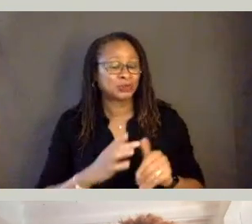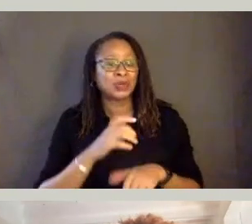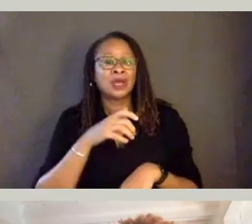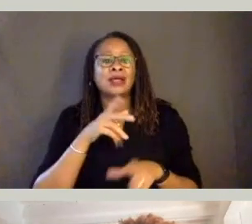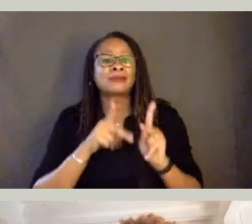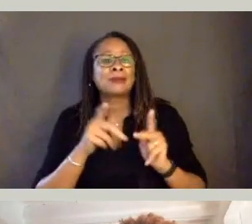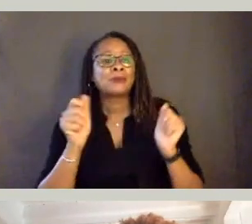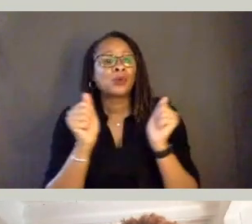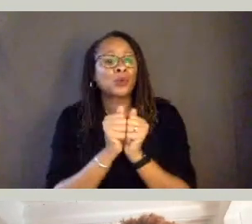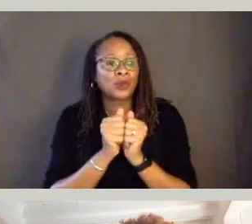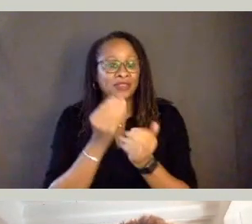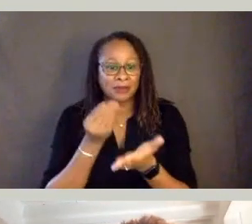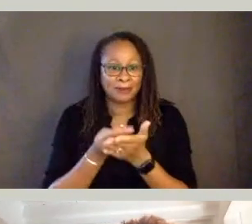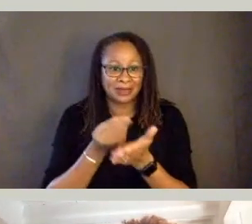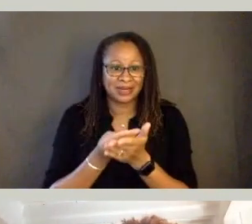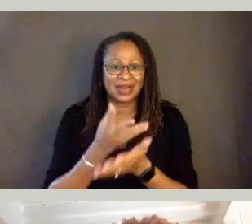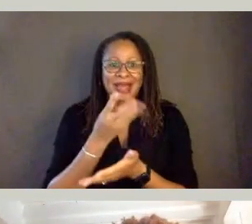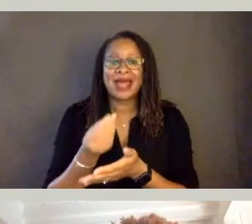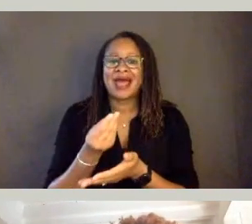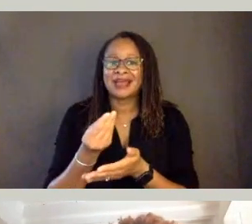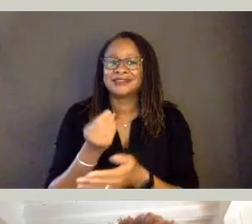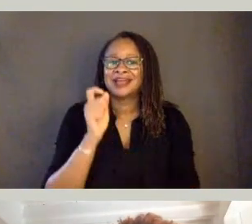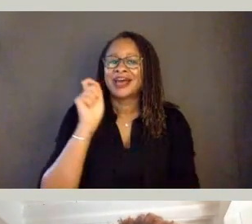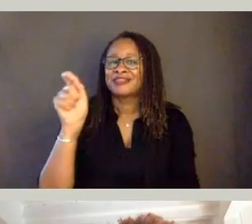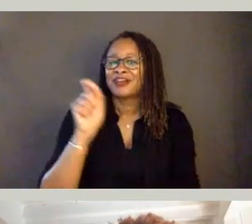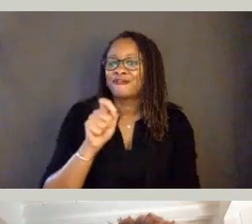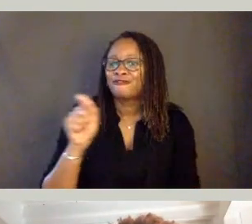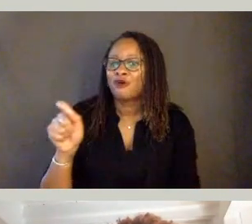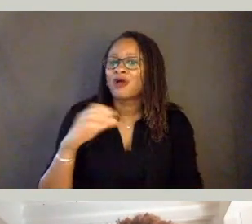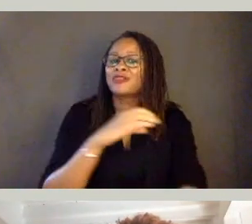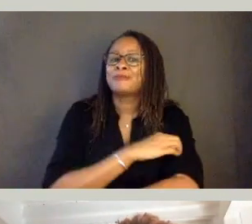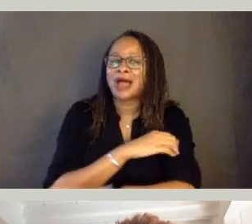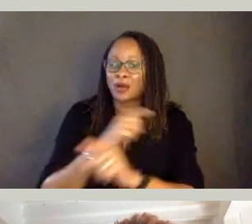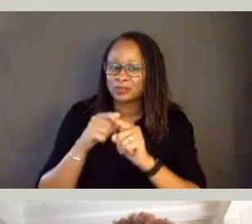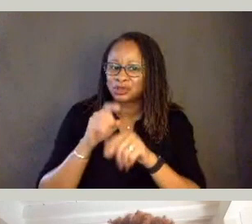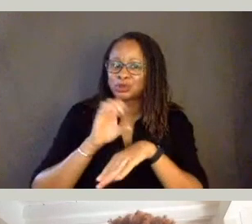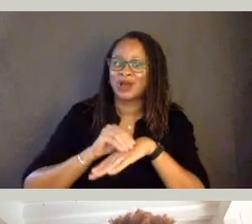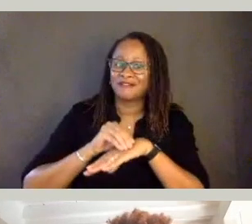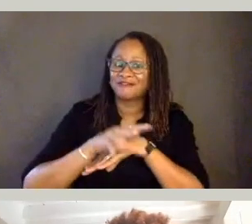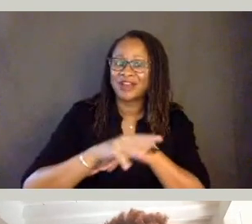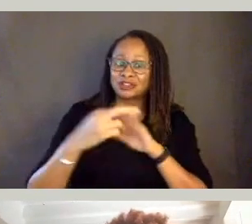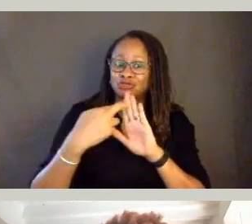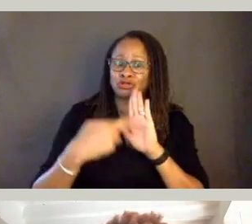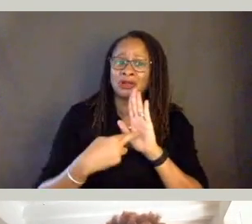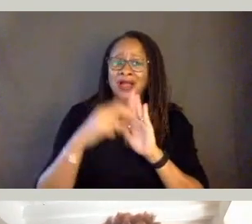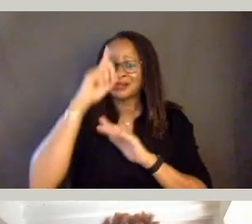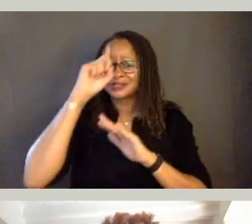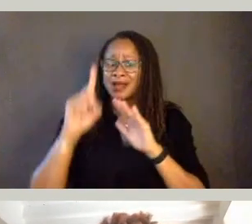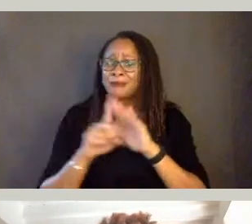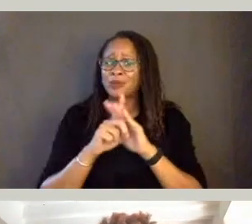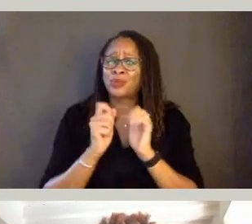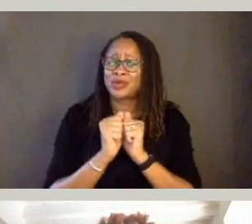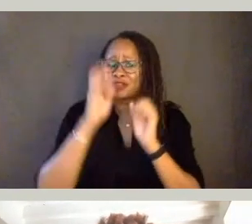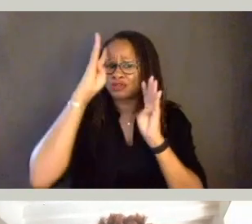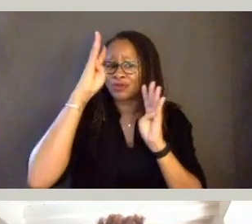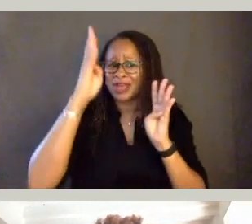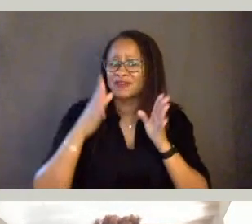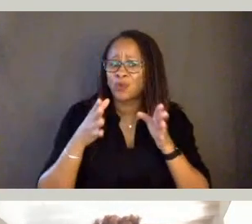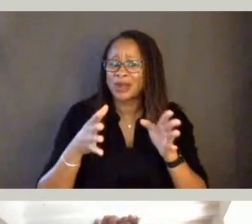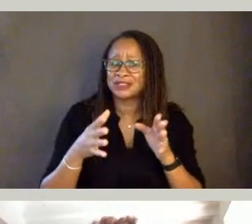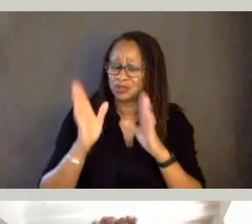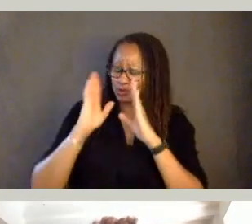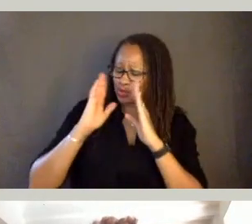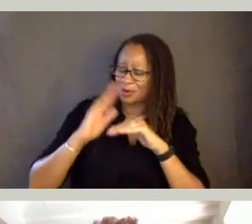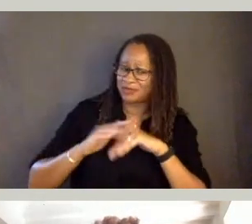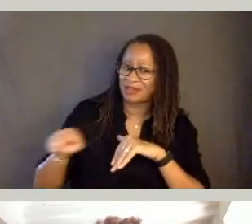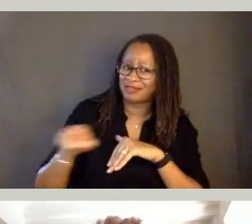with the money and therefore the power to affect the rules, to come up with some creative ways to deal with that. And one of the